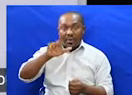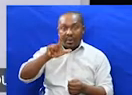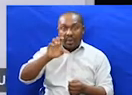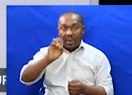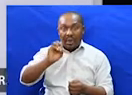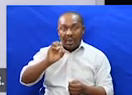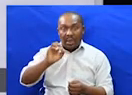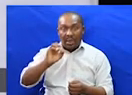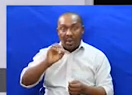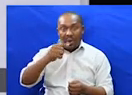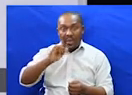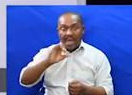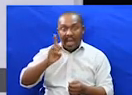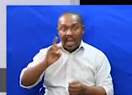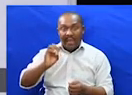things, namely